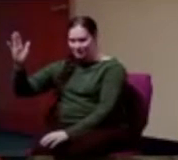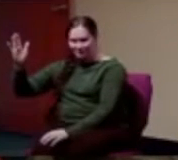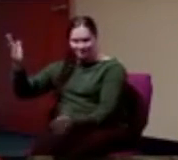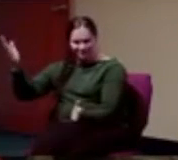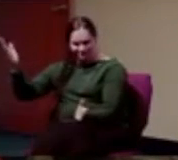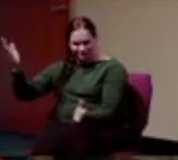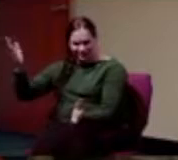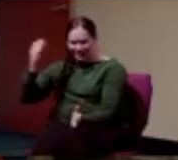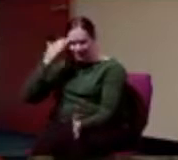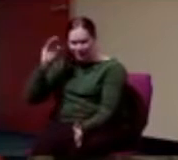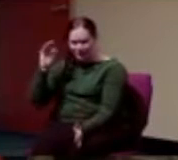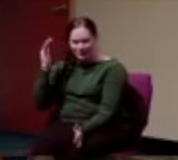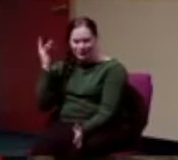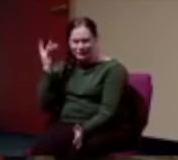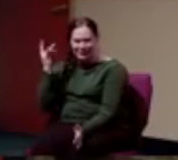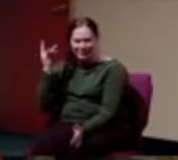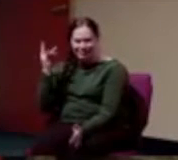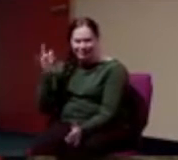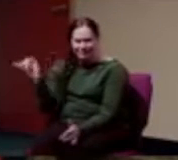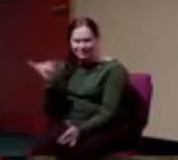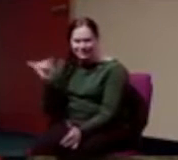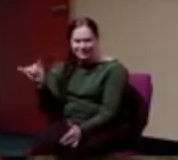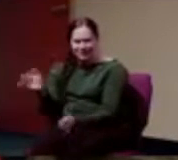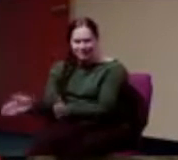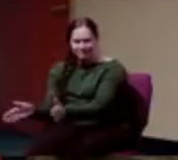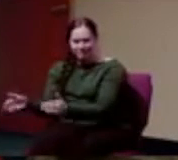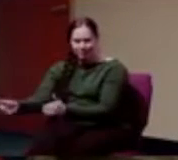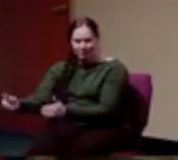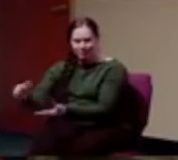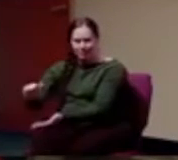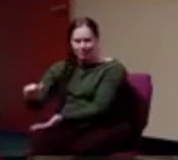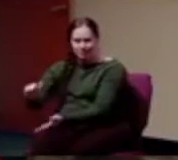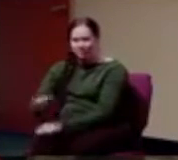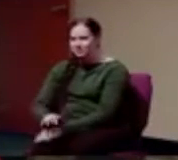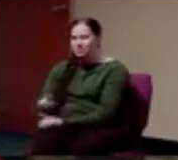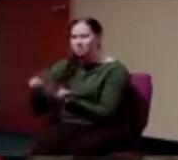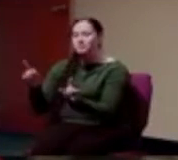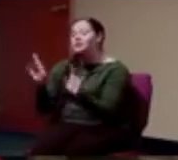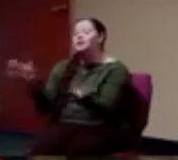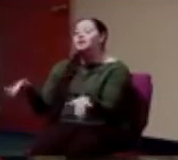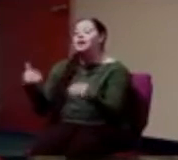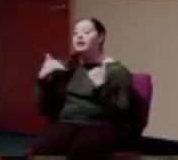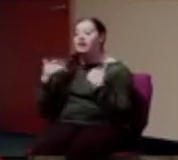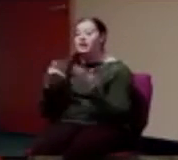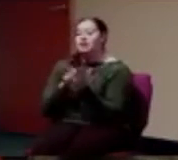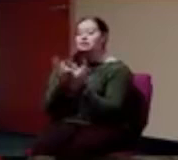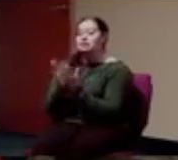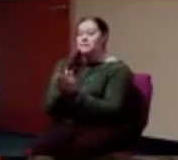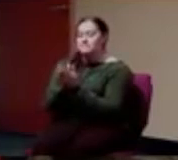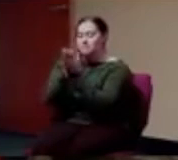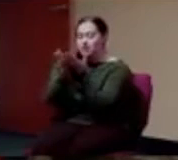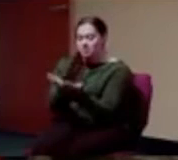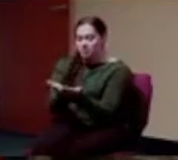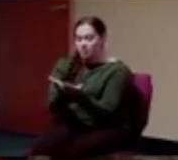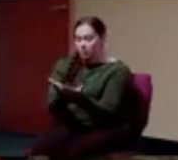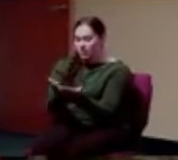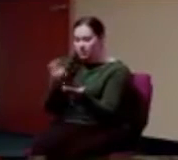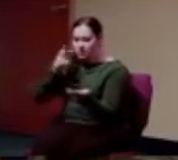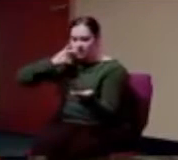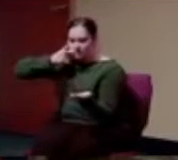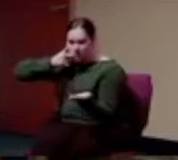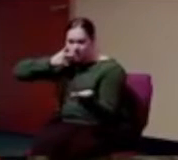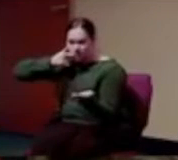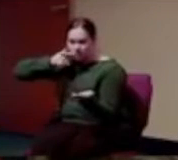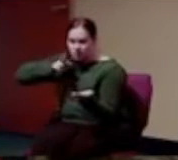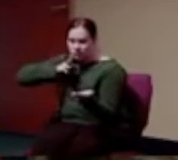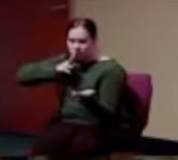that doesn't matter. But he was standing there, and he had his sign, he had his Bible open, had his little megaphone, and he